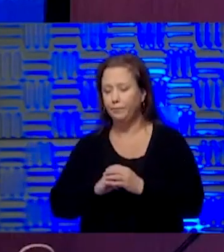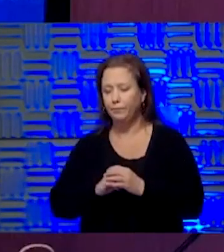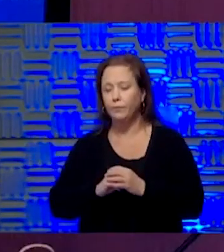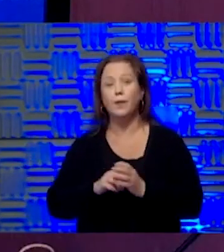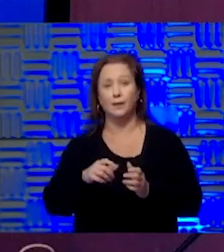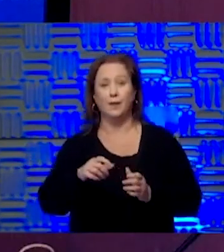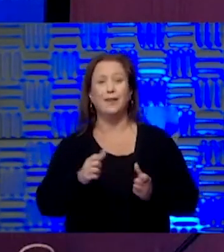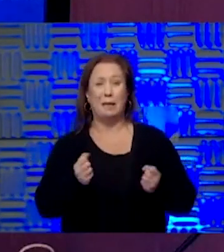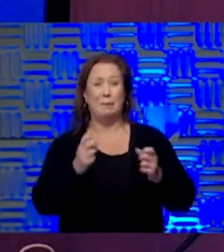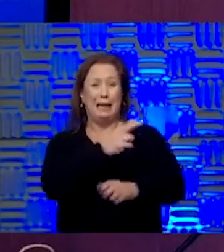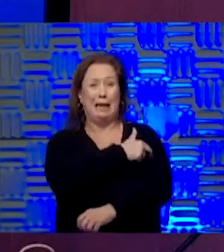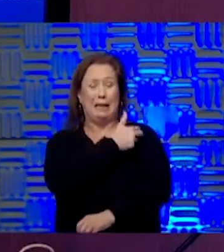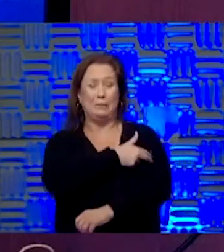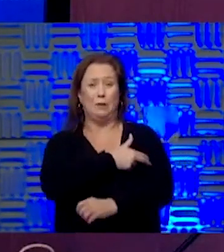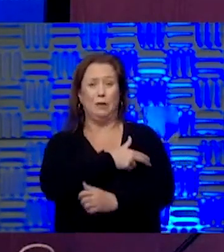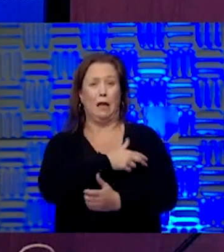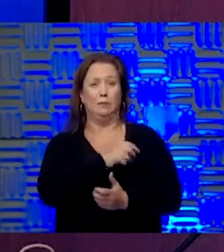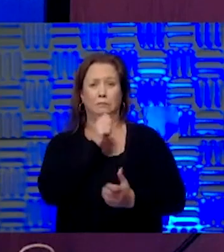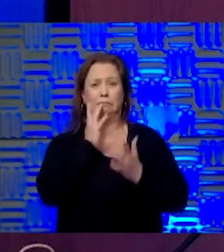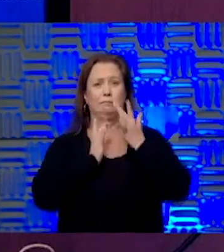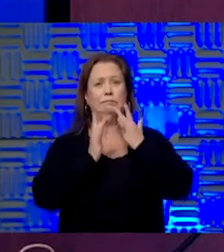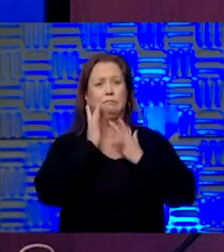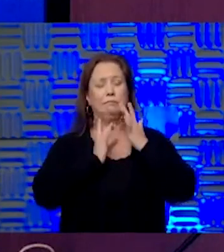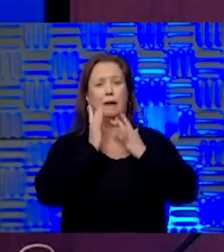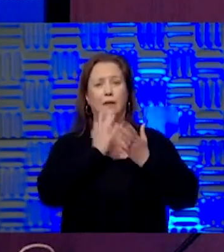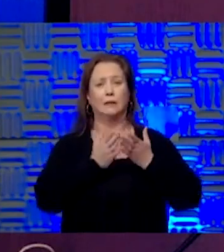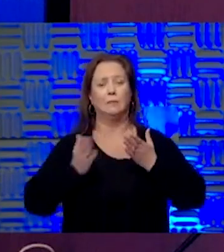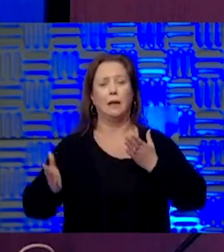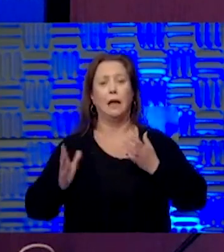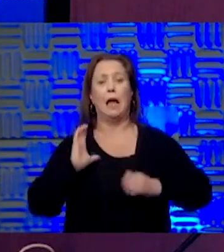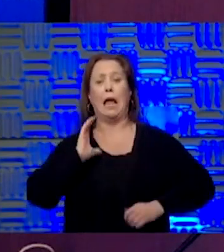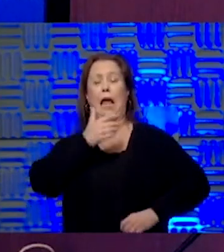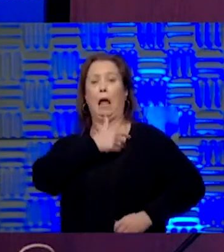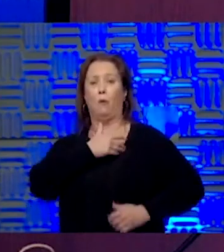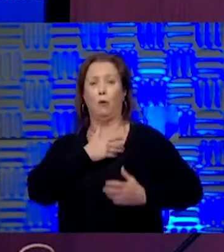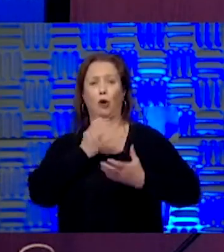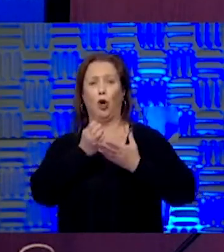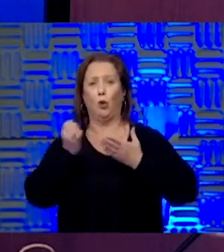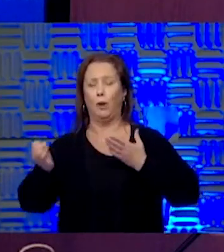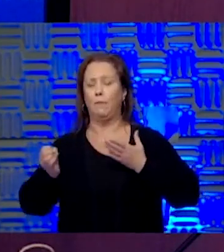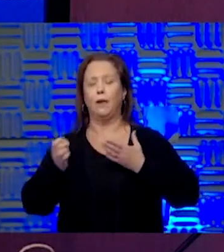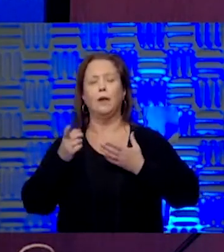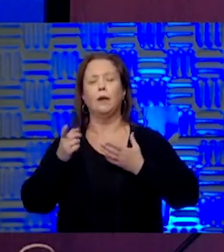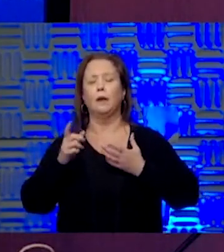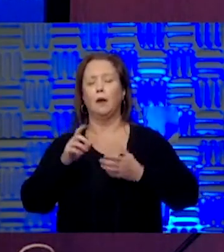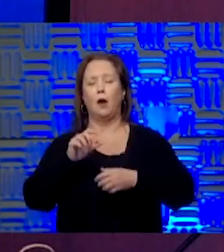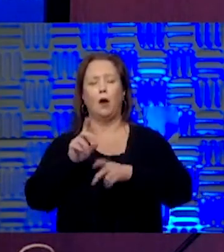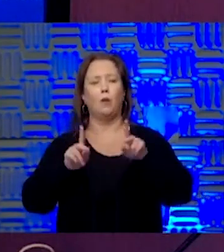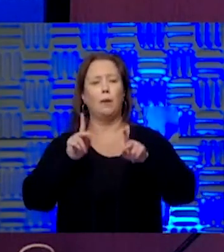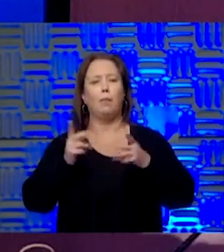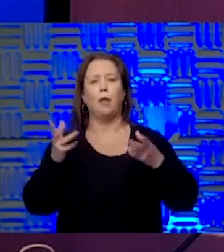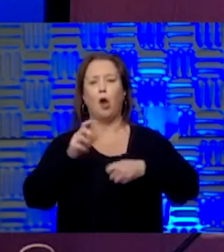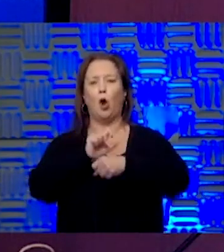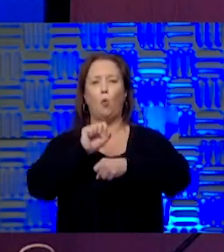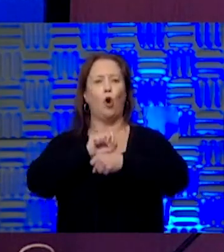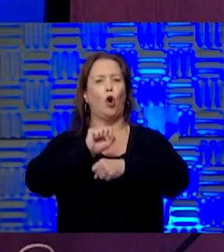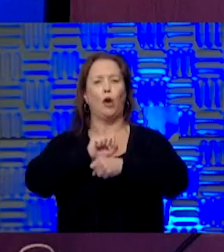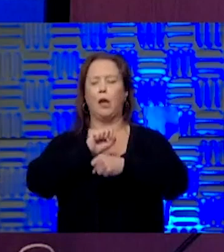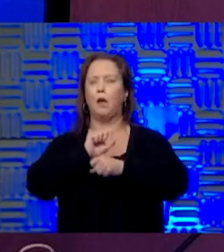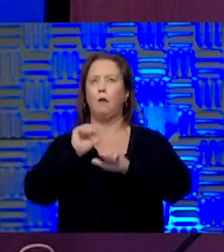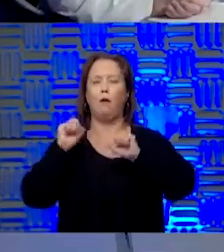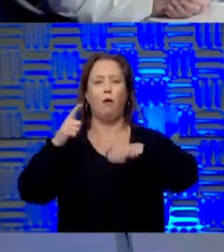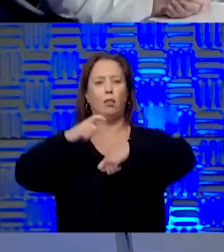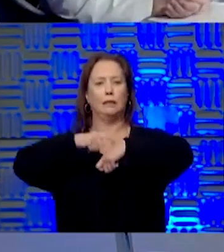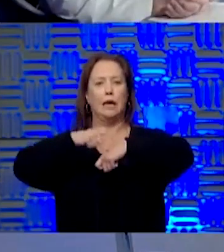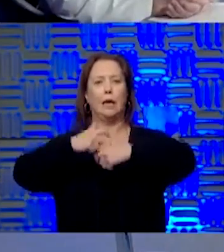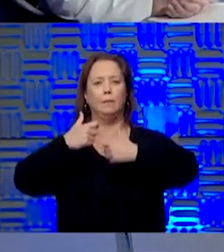a shortage of supplies. Our supply chain people have been tremendous, working virtually around the clock to put us in good position. I think we've gotten